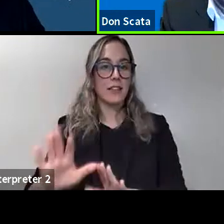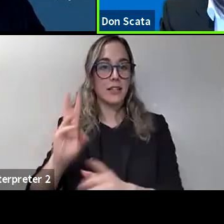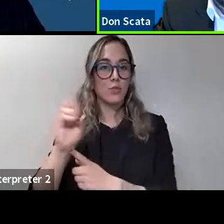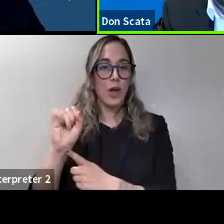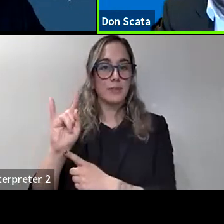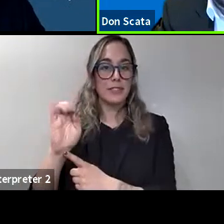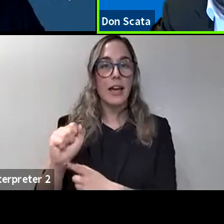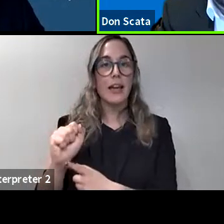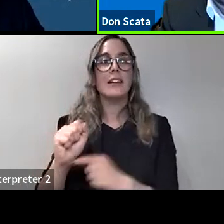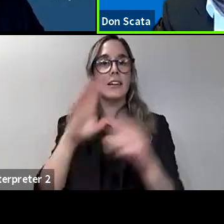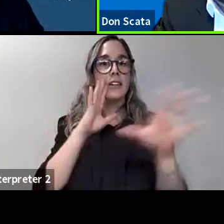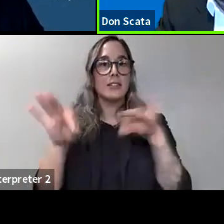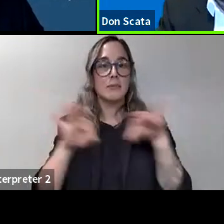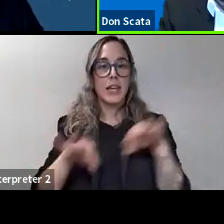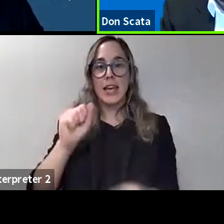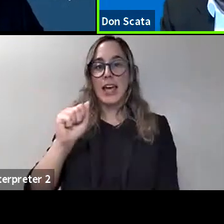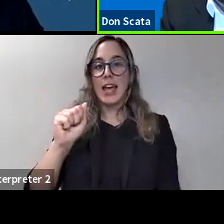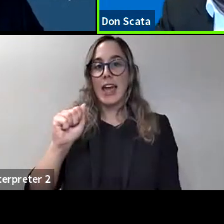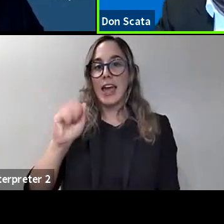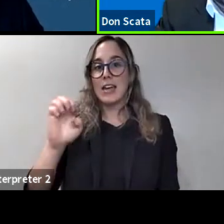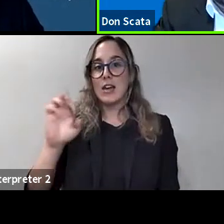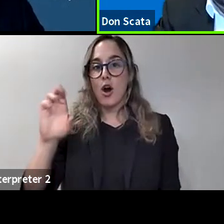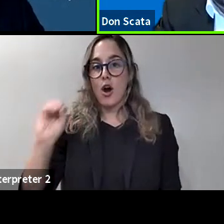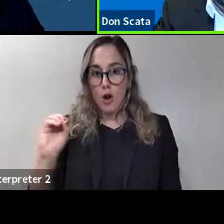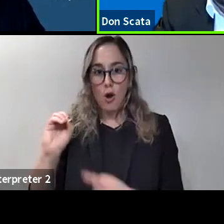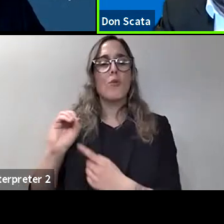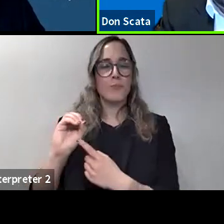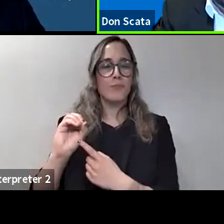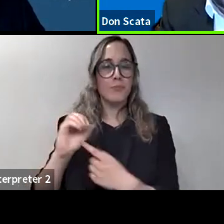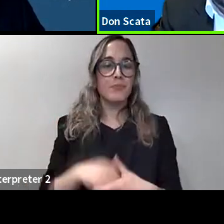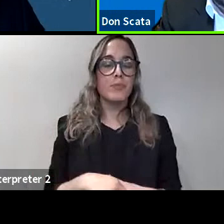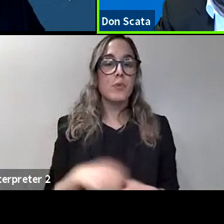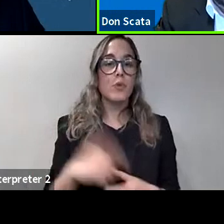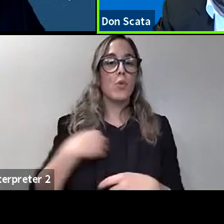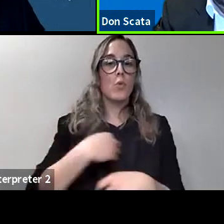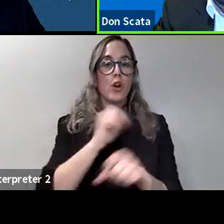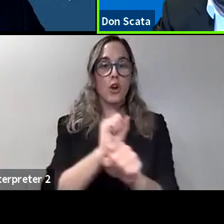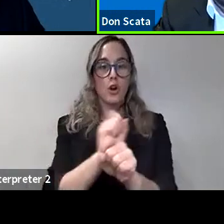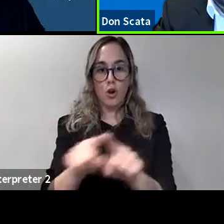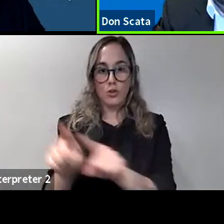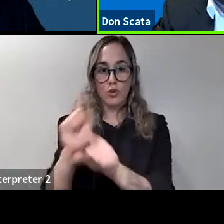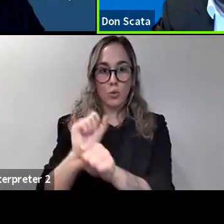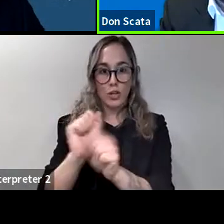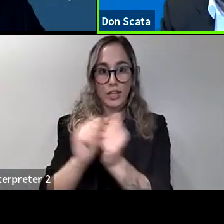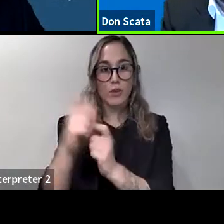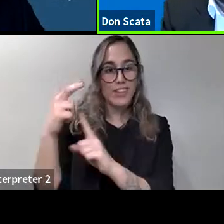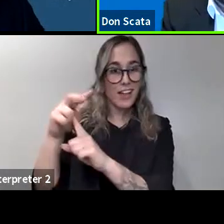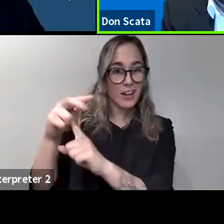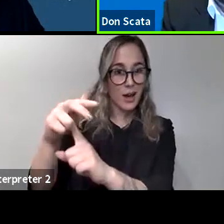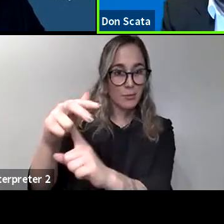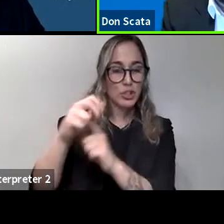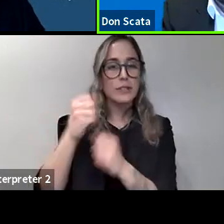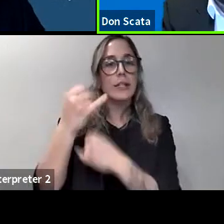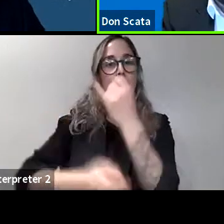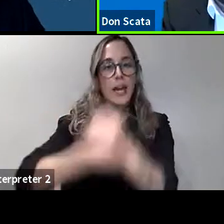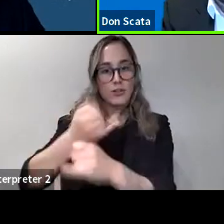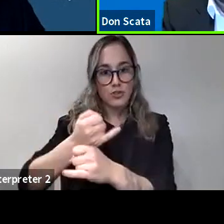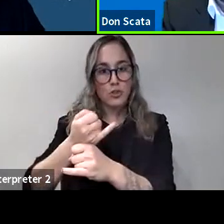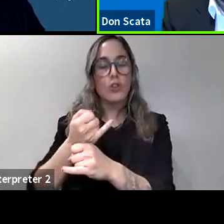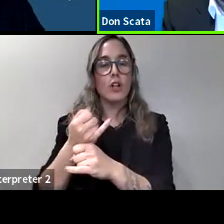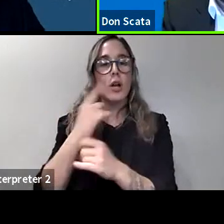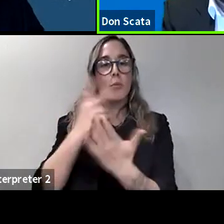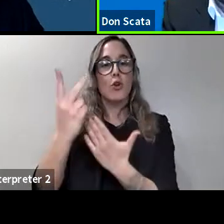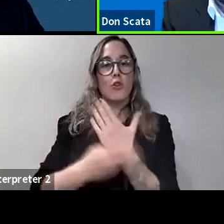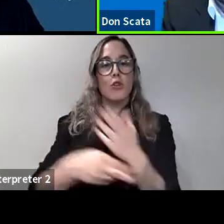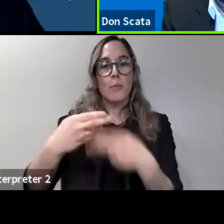ascent.aero, A-E-R-O. And we're also working with Helicopters International on a program